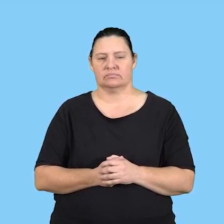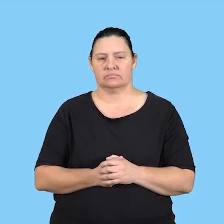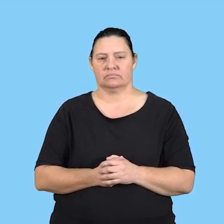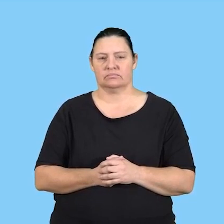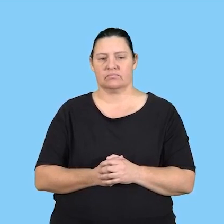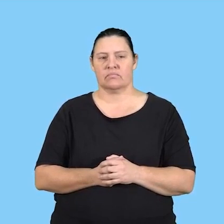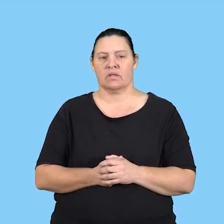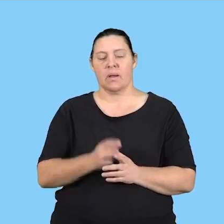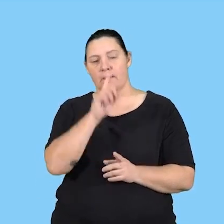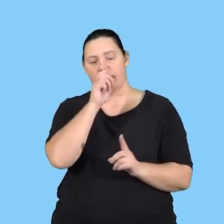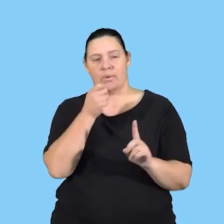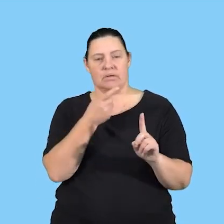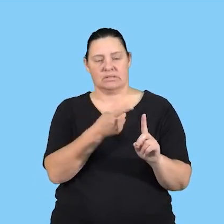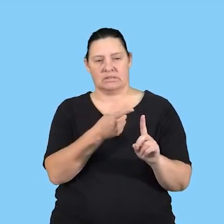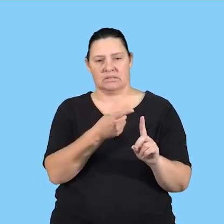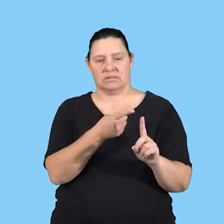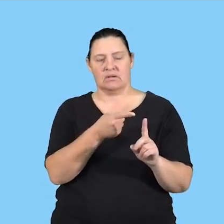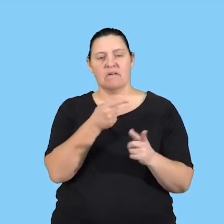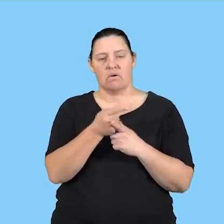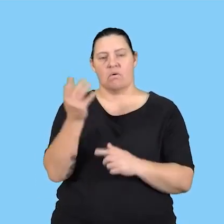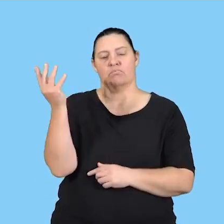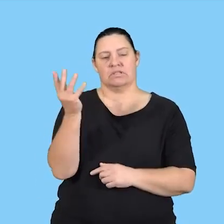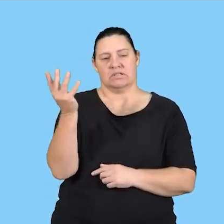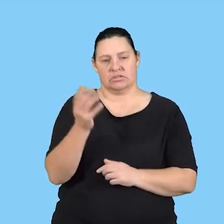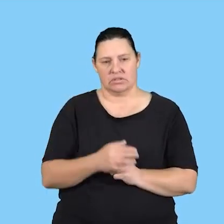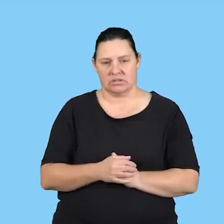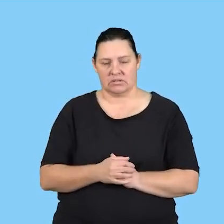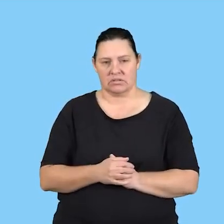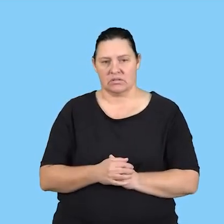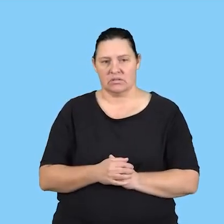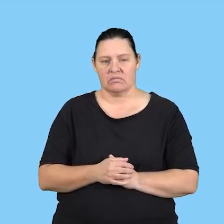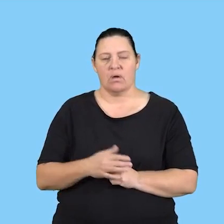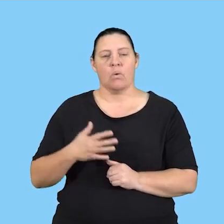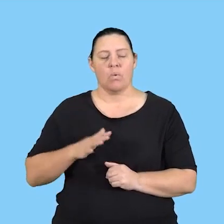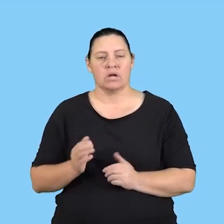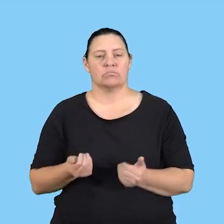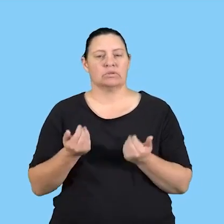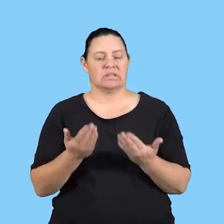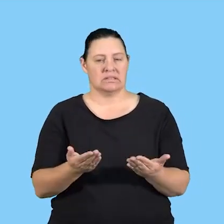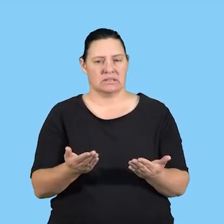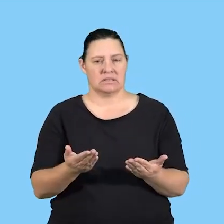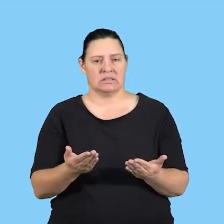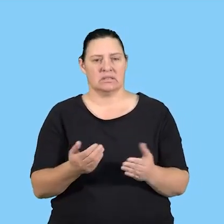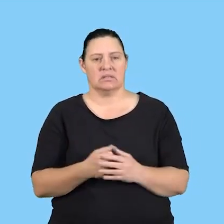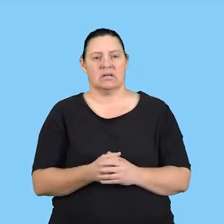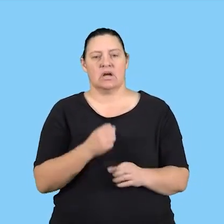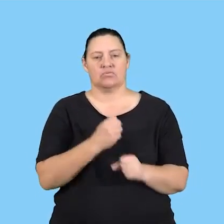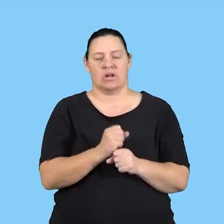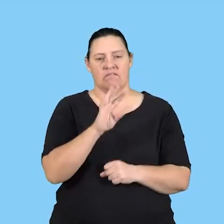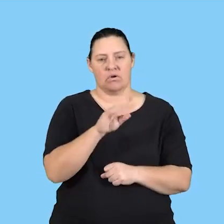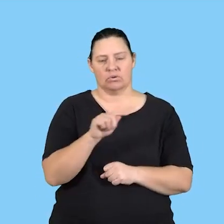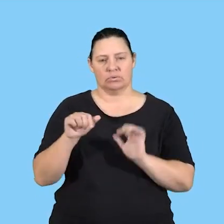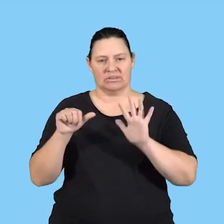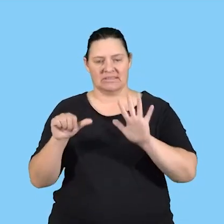Colleagues, the purpose of this presentation is to present to you the grade 4 to